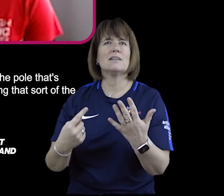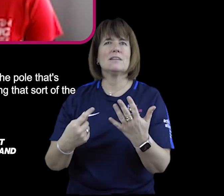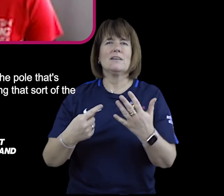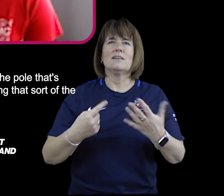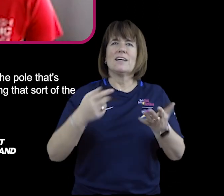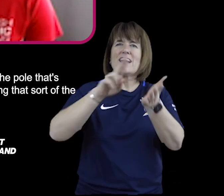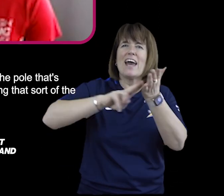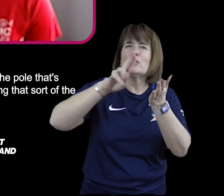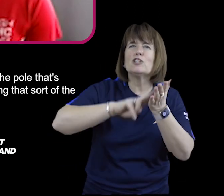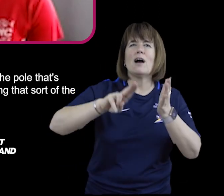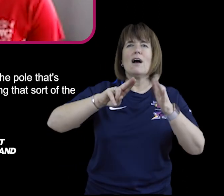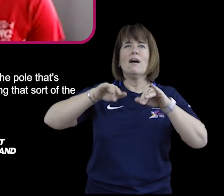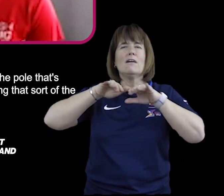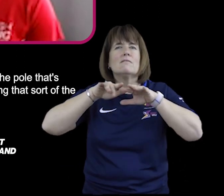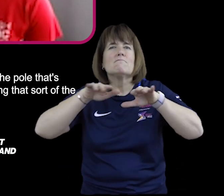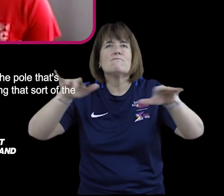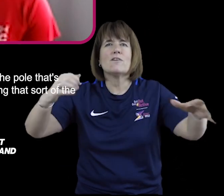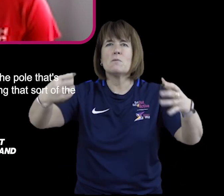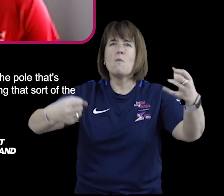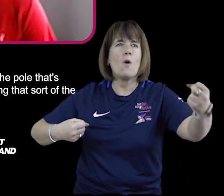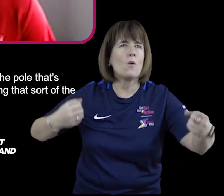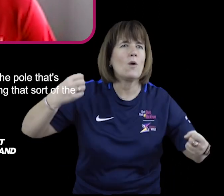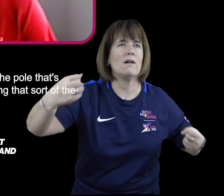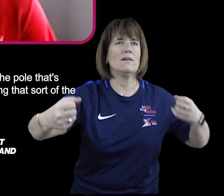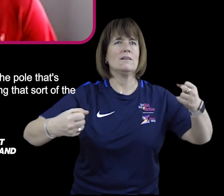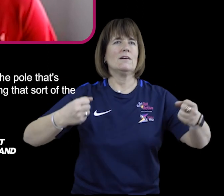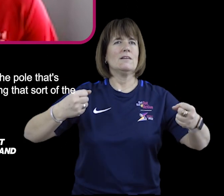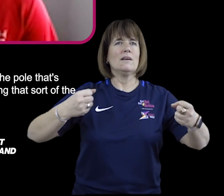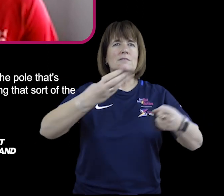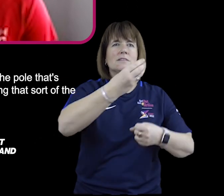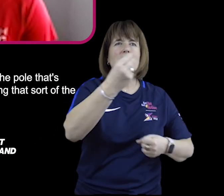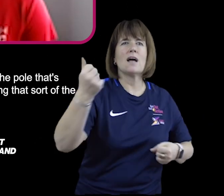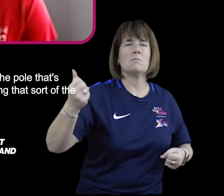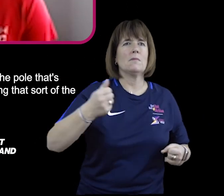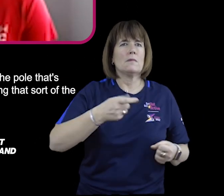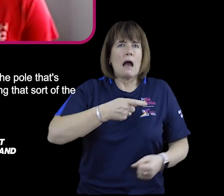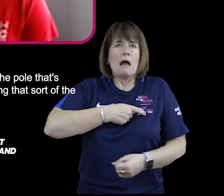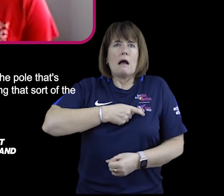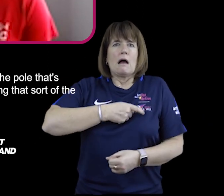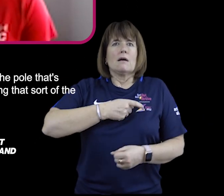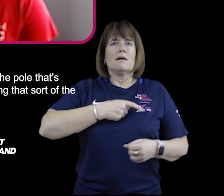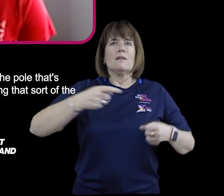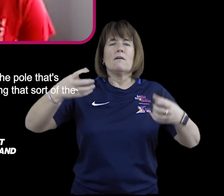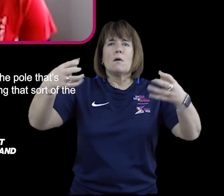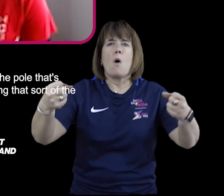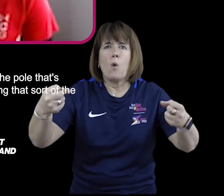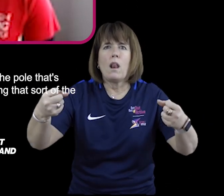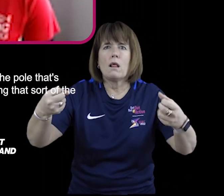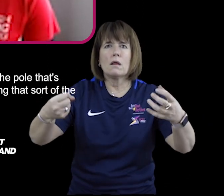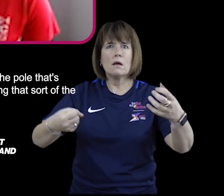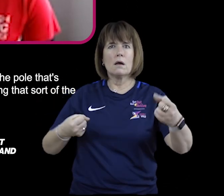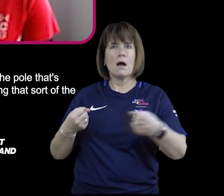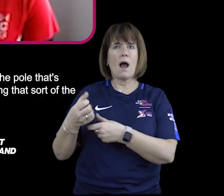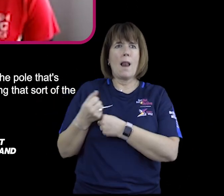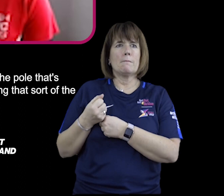interesting about the poles is there's something about the tactile nature of the pole that's reassuring. So people who with mild anxiety have said that they find the